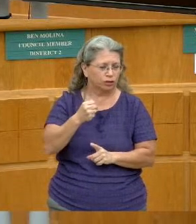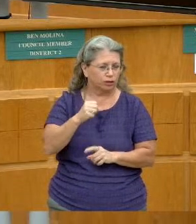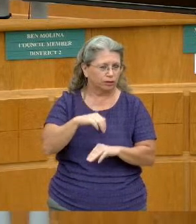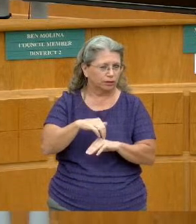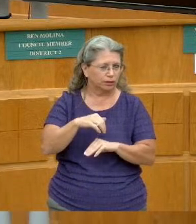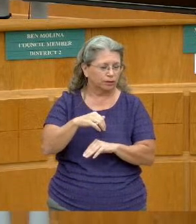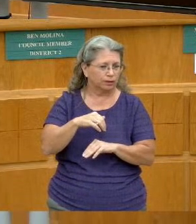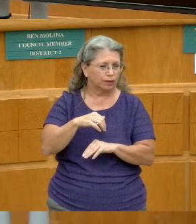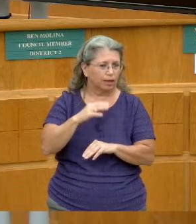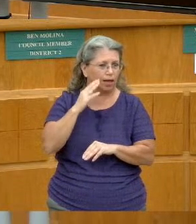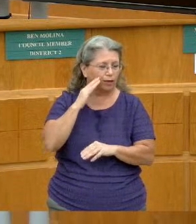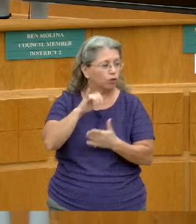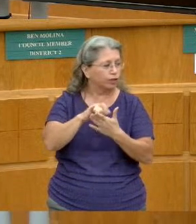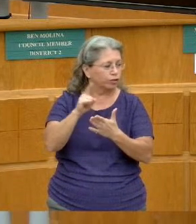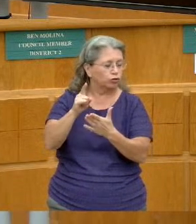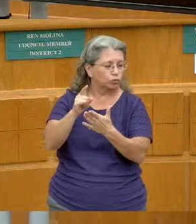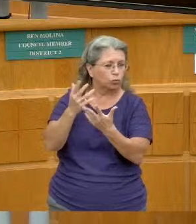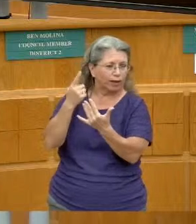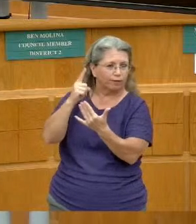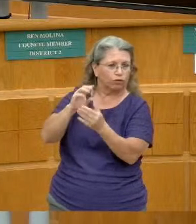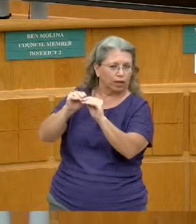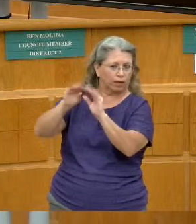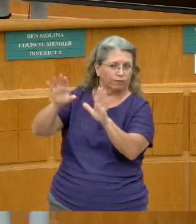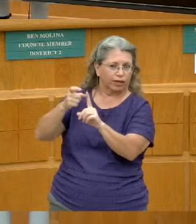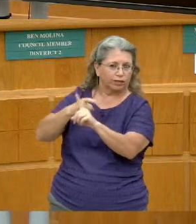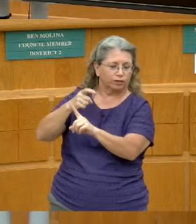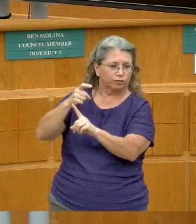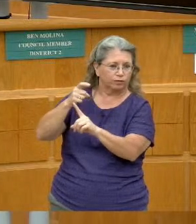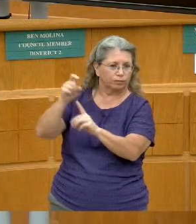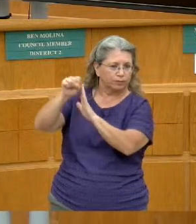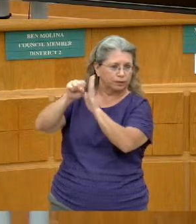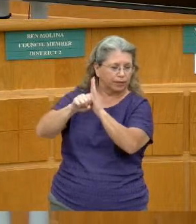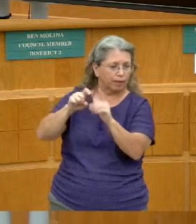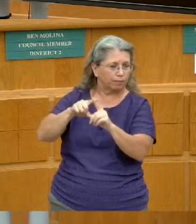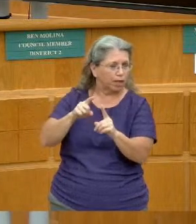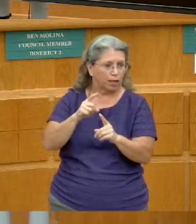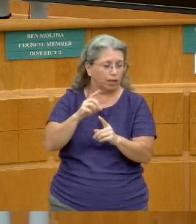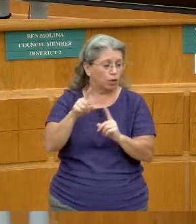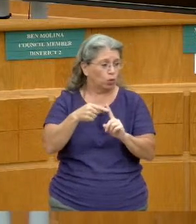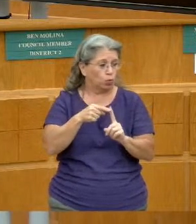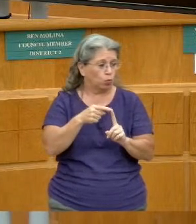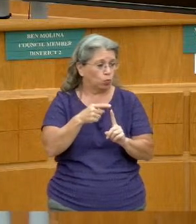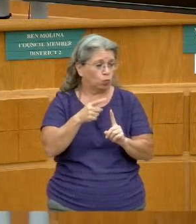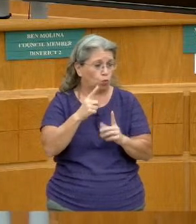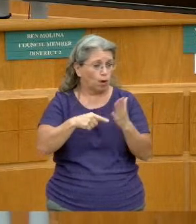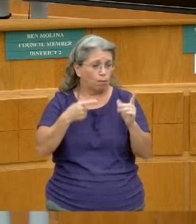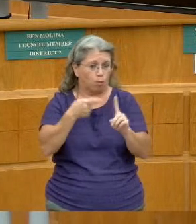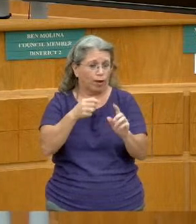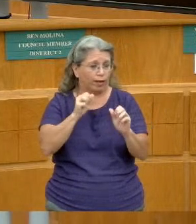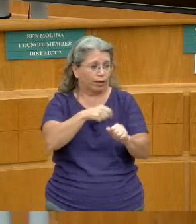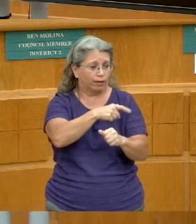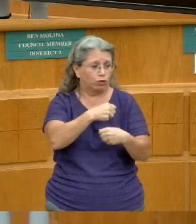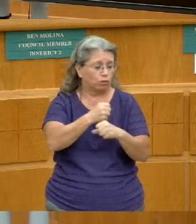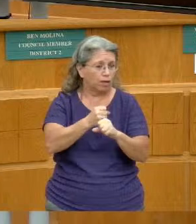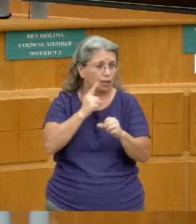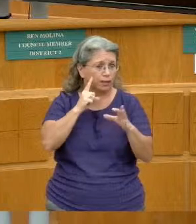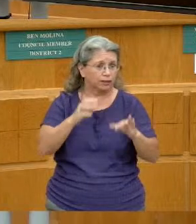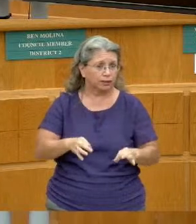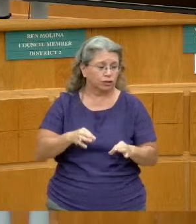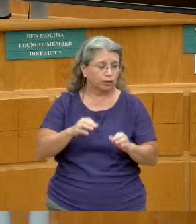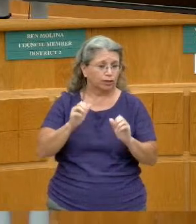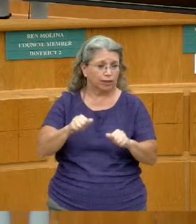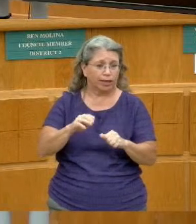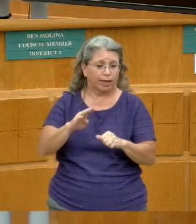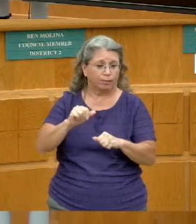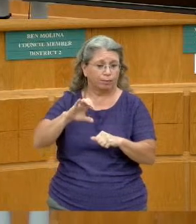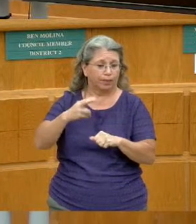getting clarification, but at what point do you make the decision whether the beaches stay open because of what happened on